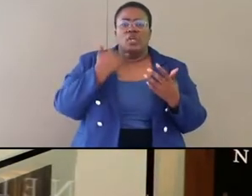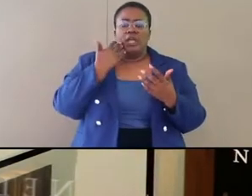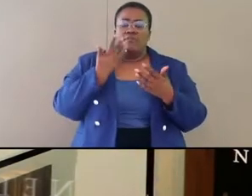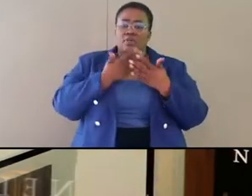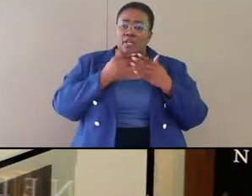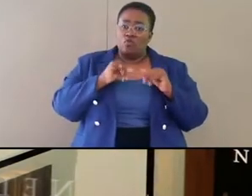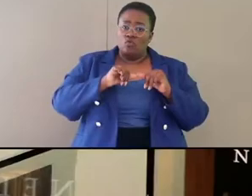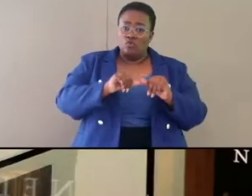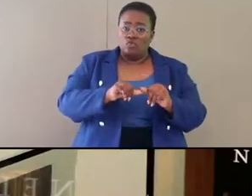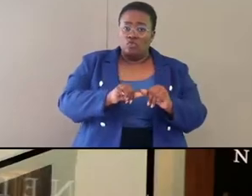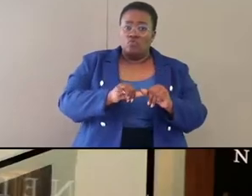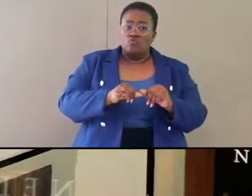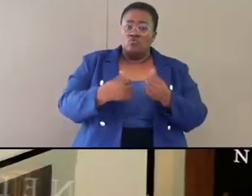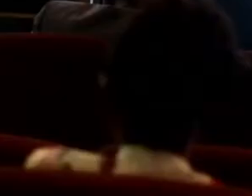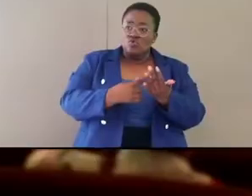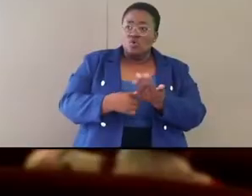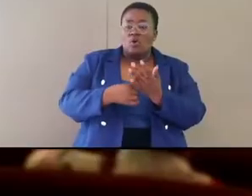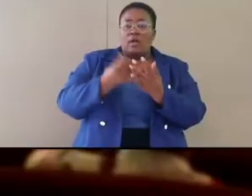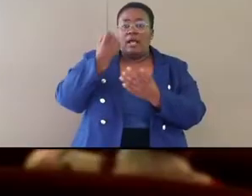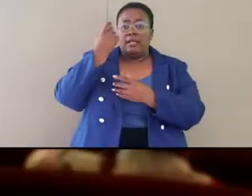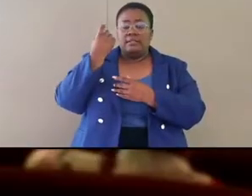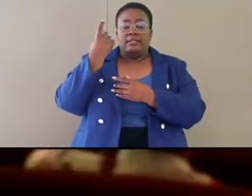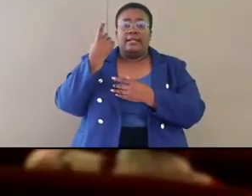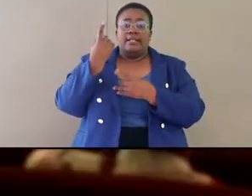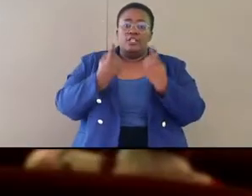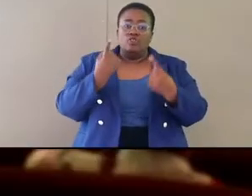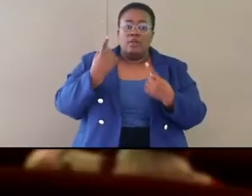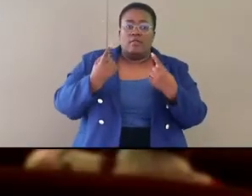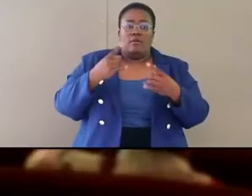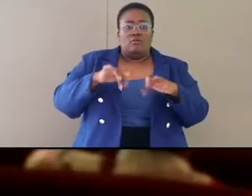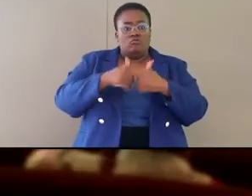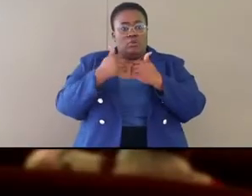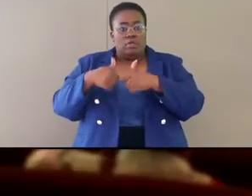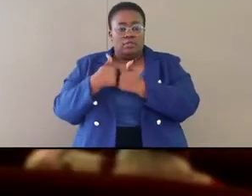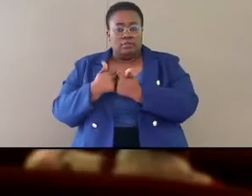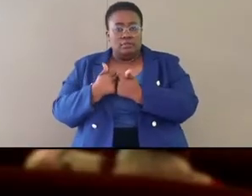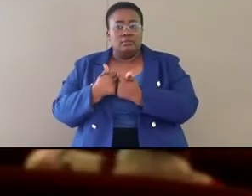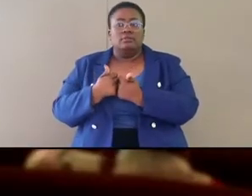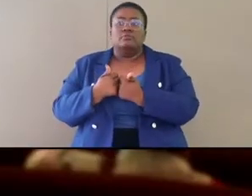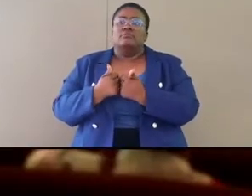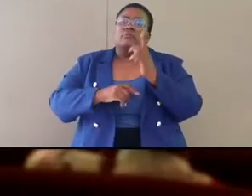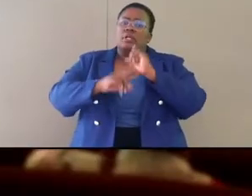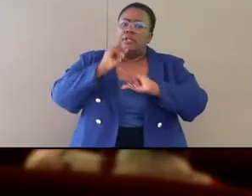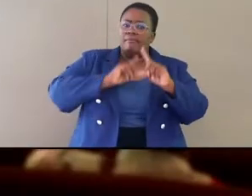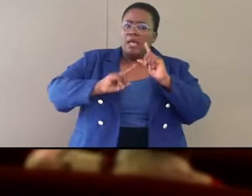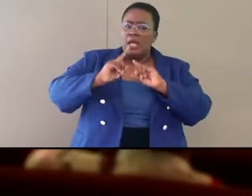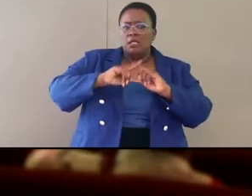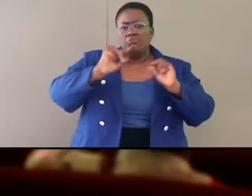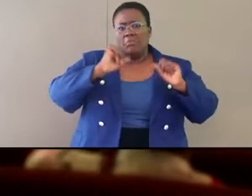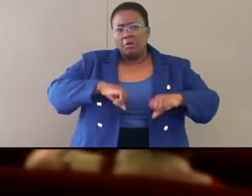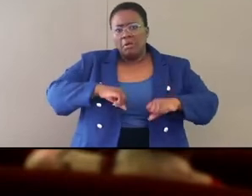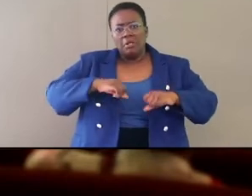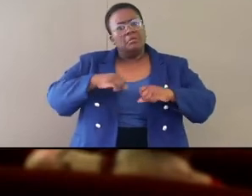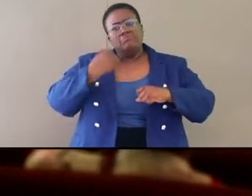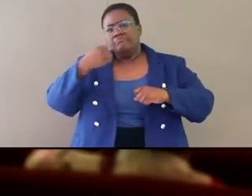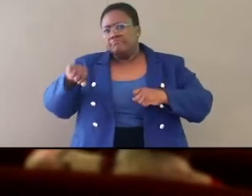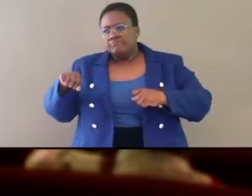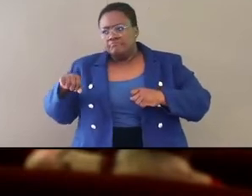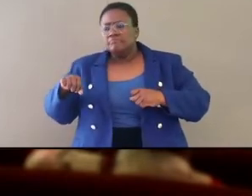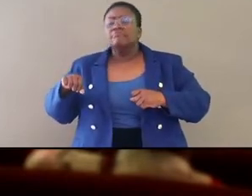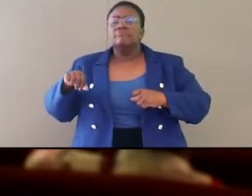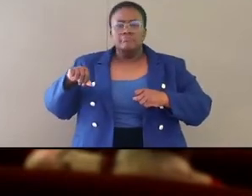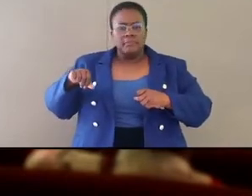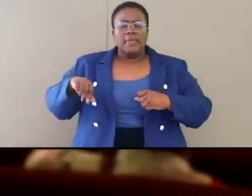continue to talk and to understand each other's constraints and debate and disagree, then we are inching